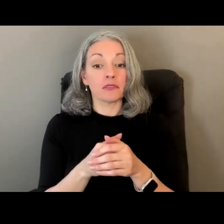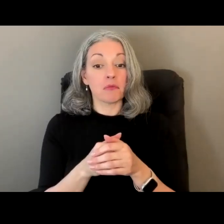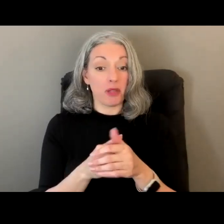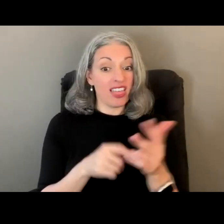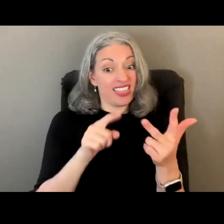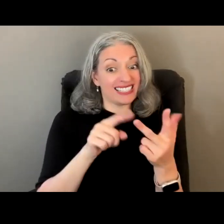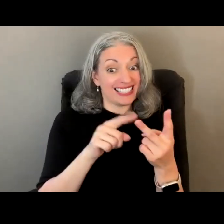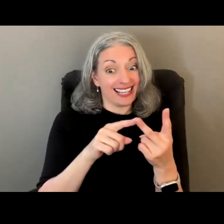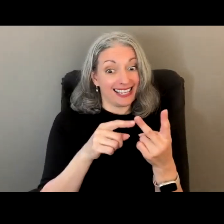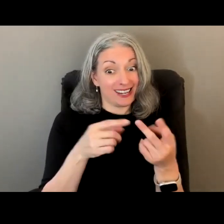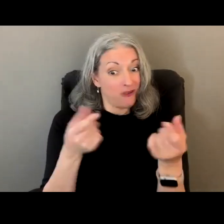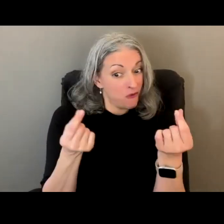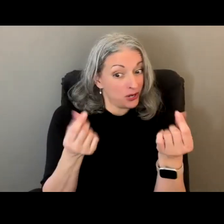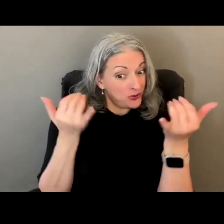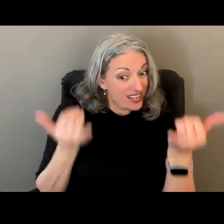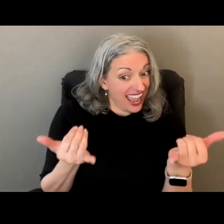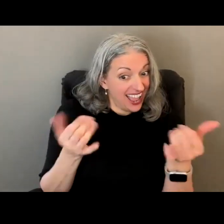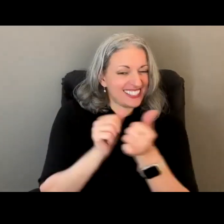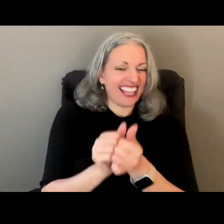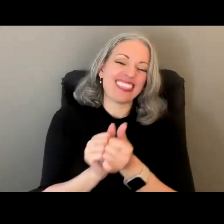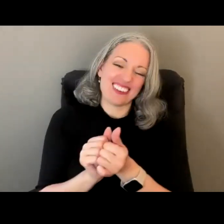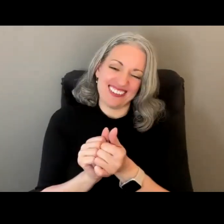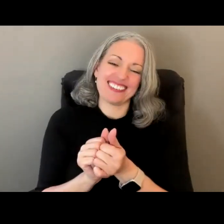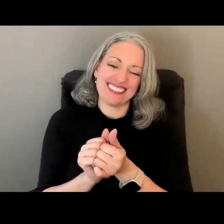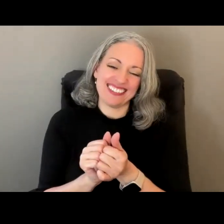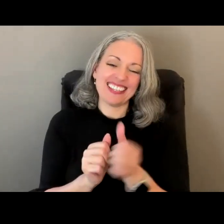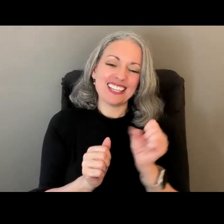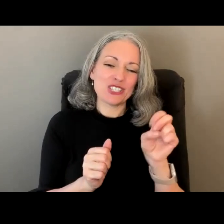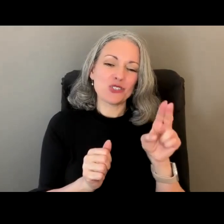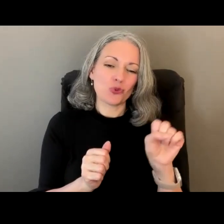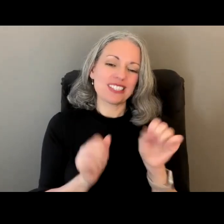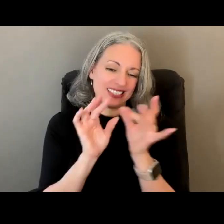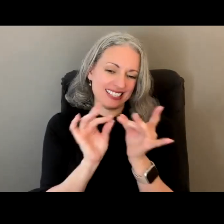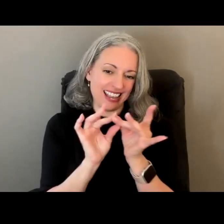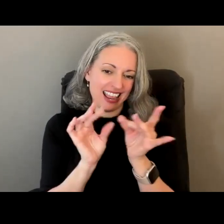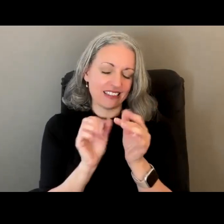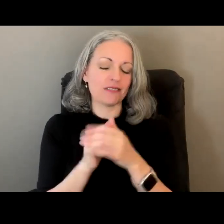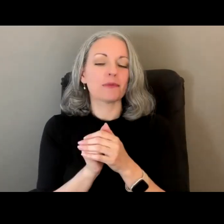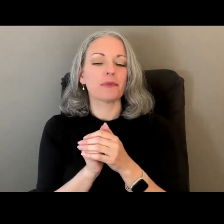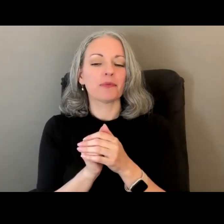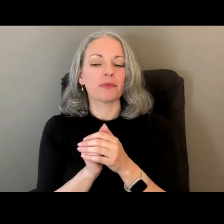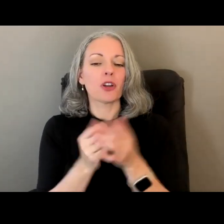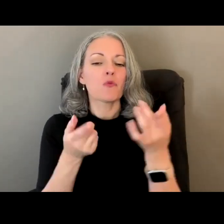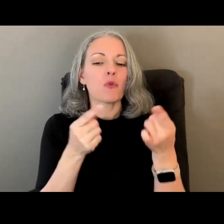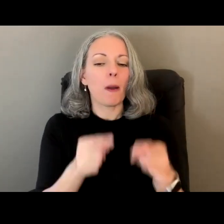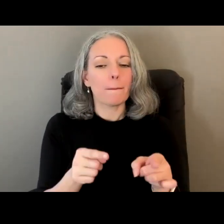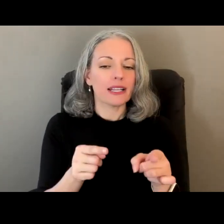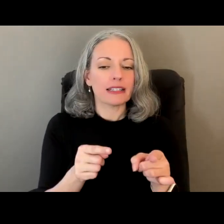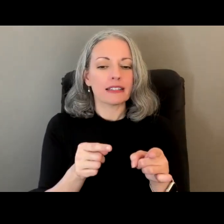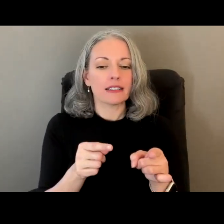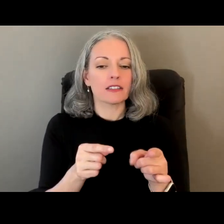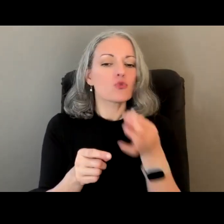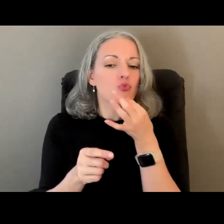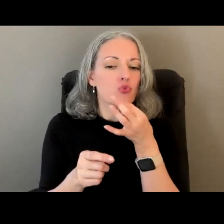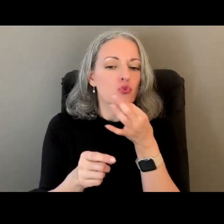part. Now, what are we going to do together? And as Susan says, and as I can't preview what's going to happen the next few days as the